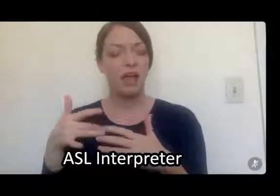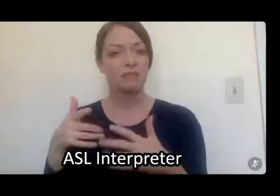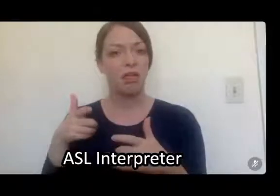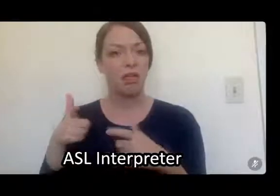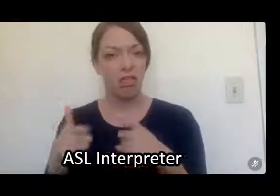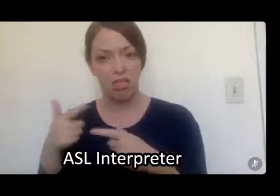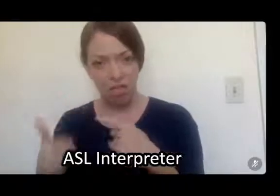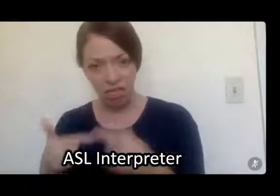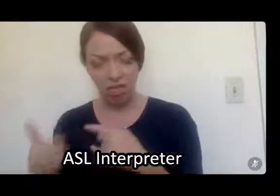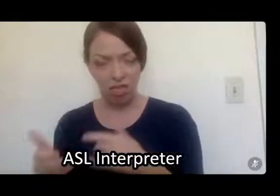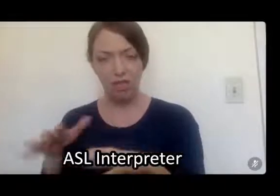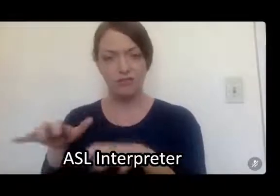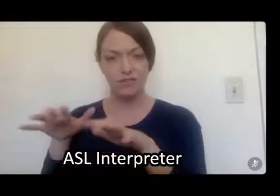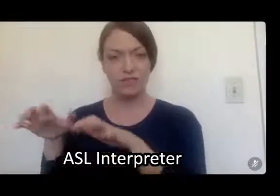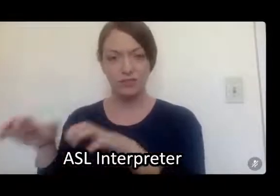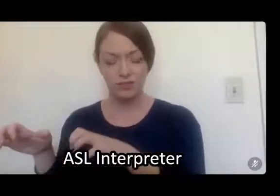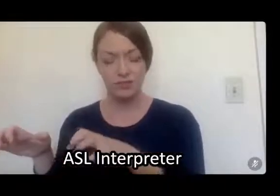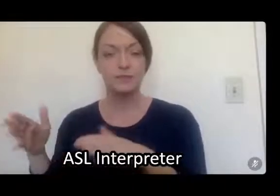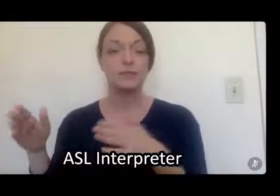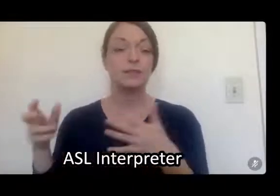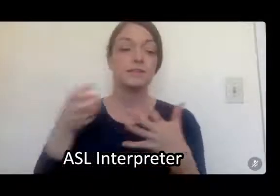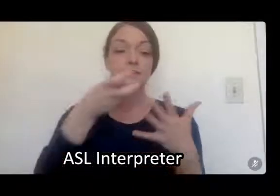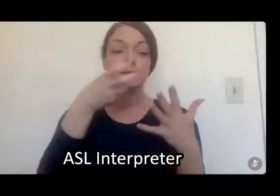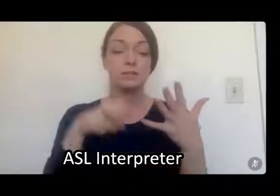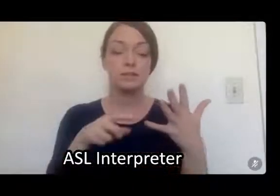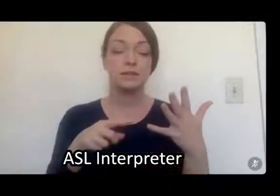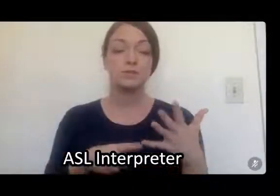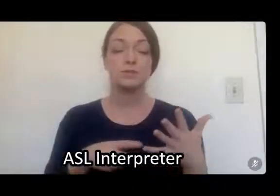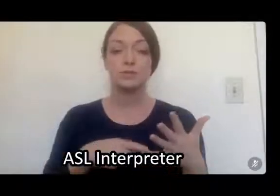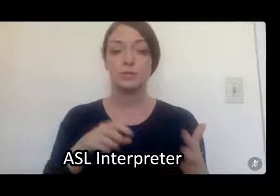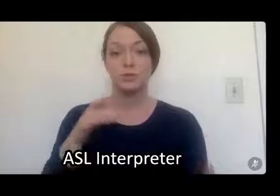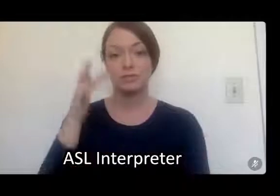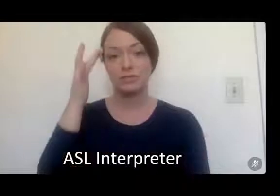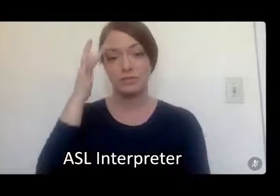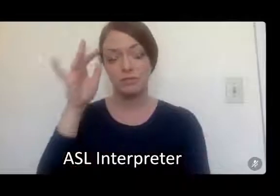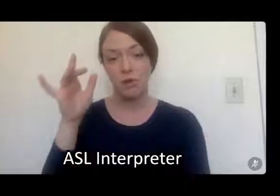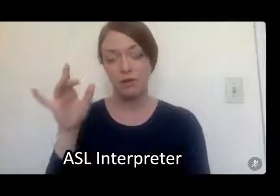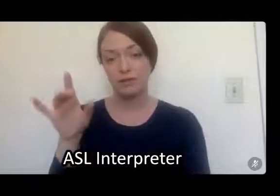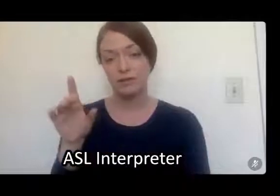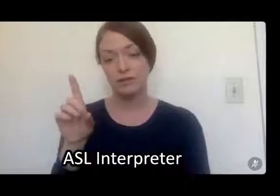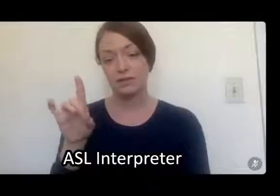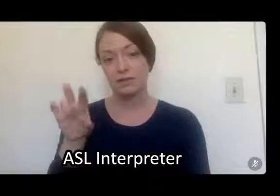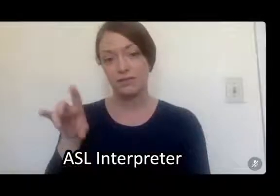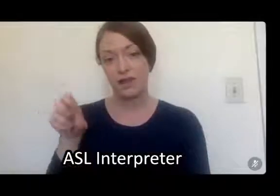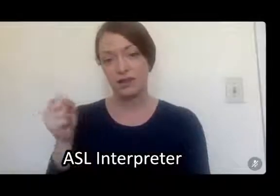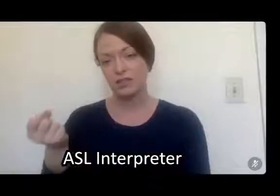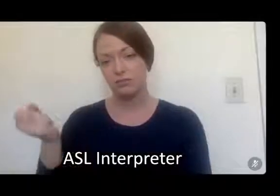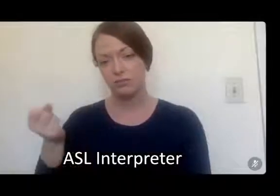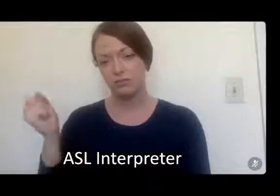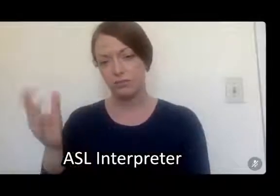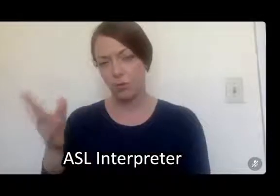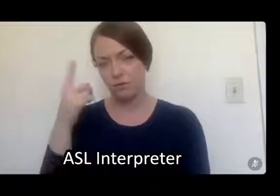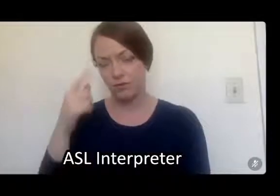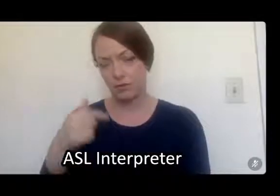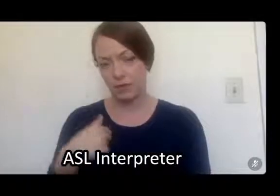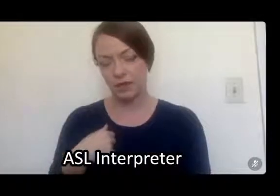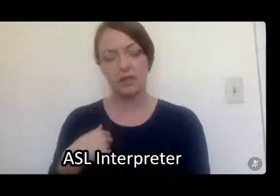use a smart device to roll. And usually it rolls bad for me as